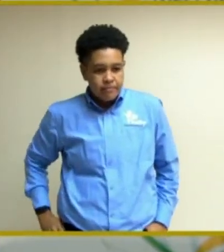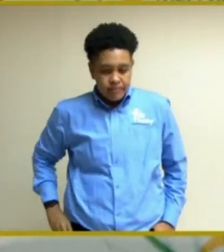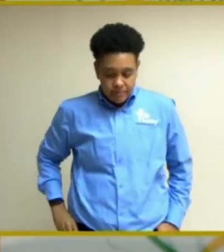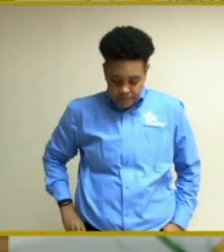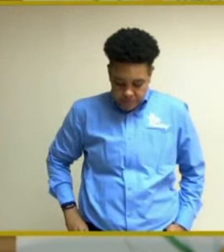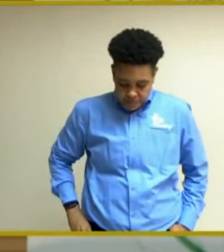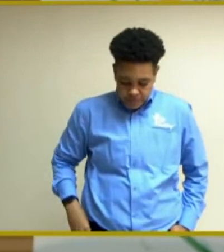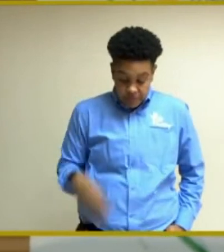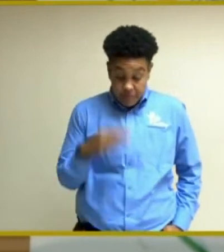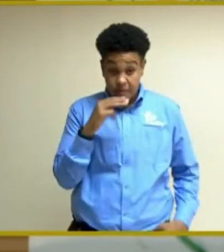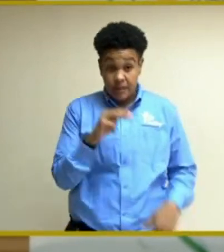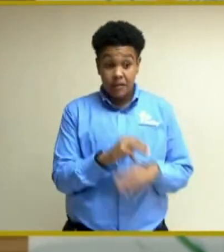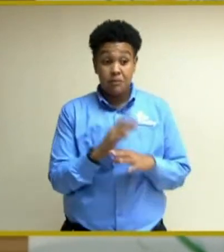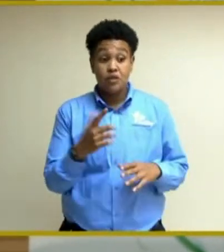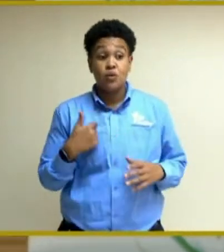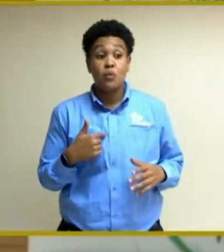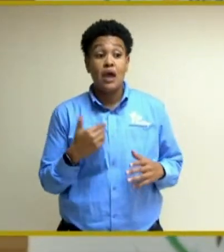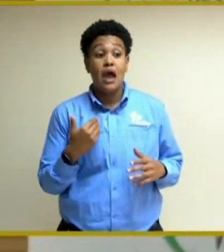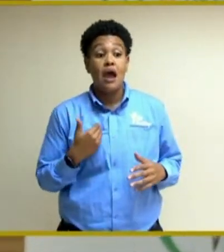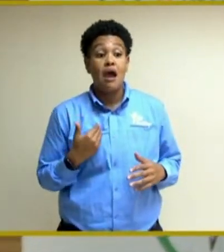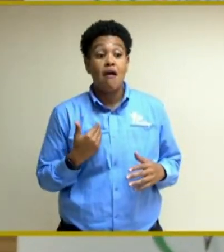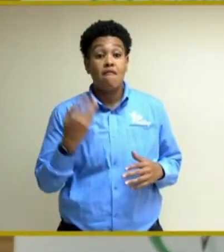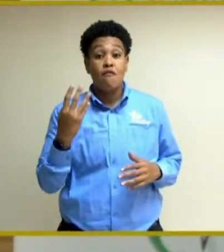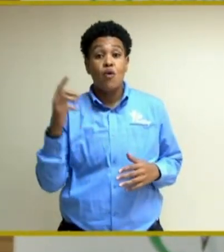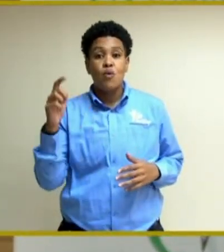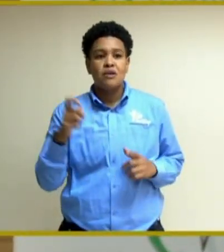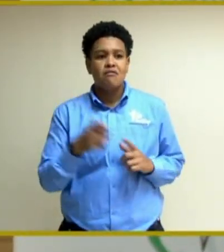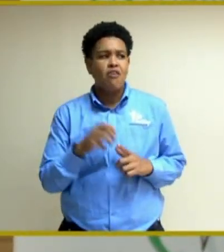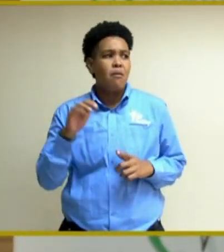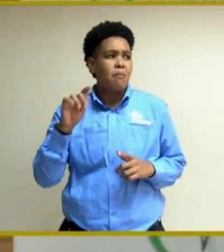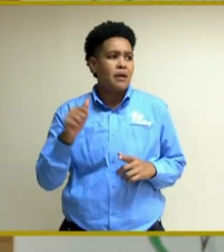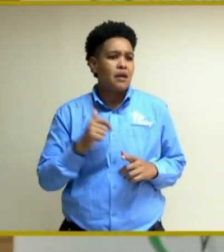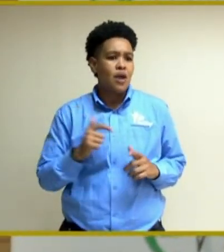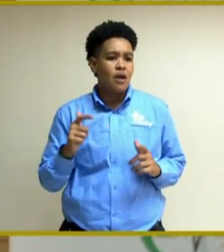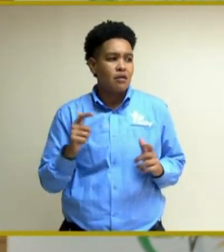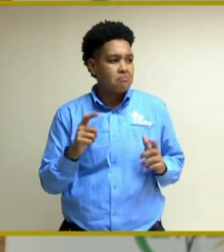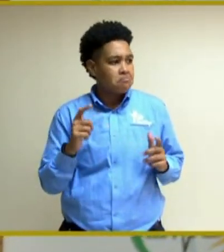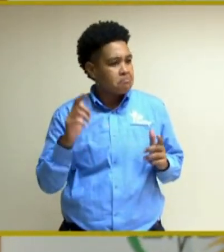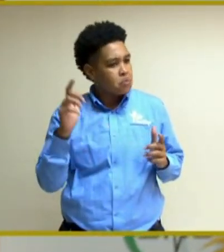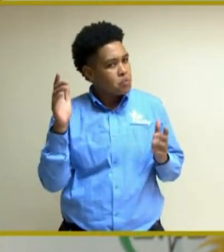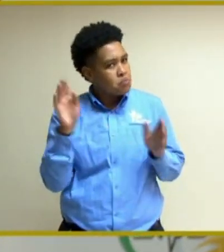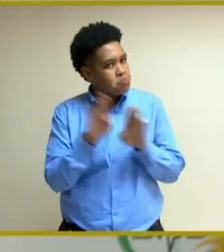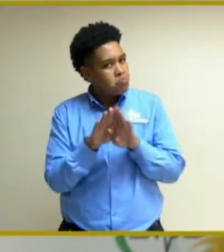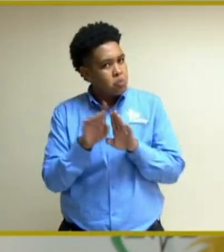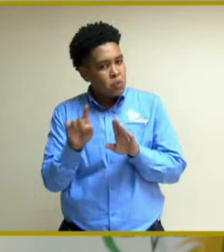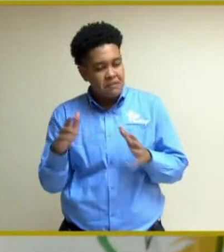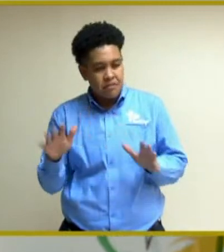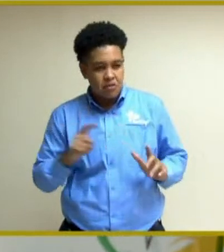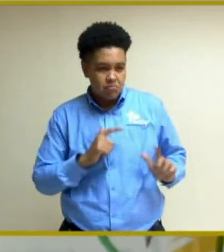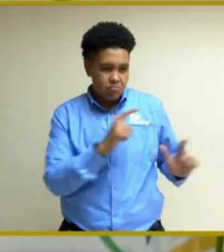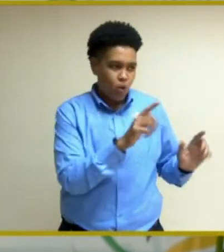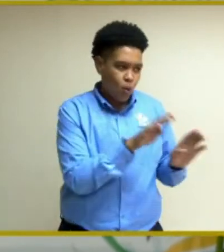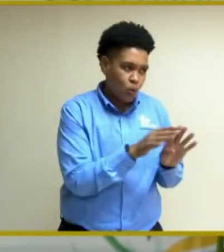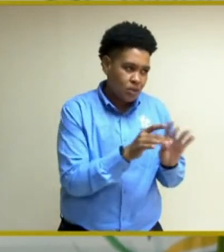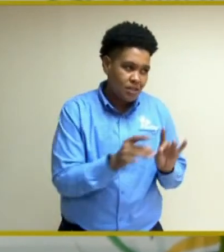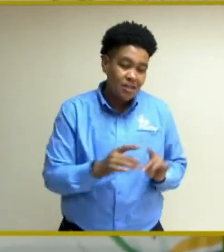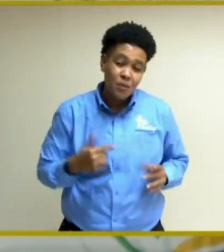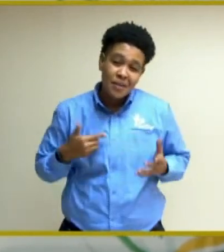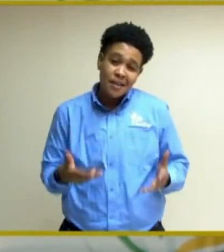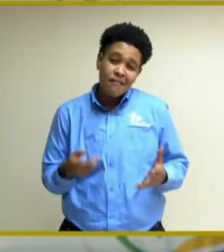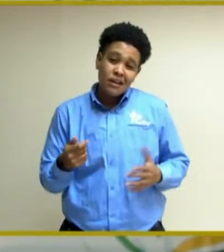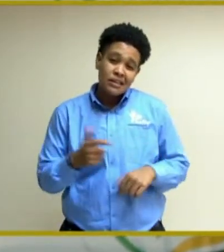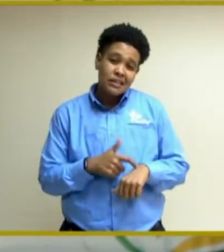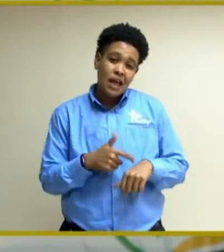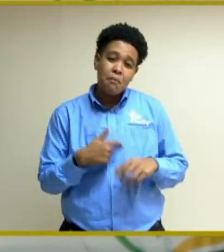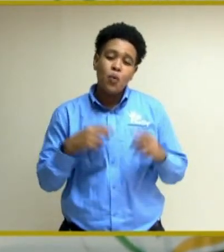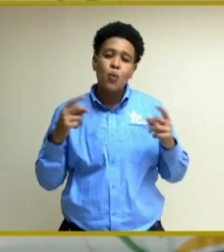Thank you very much, Minister. At this time, we have 4 questions from the media. I'm going to hand back to you for your closing remarks. Okay, so we've been here for a little while, so